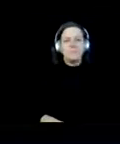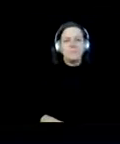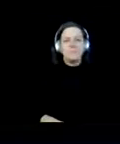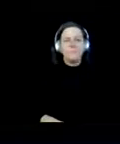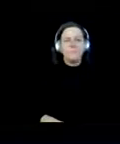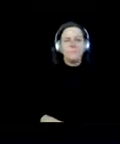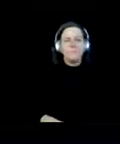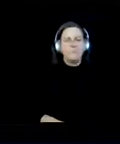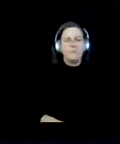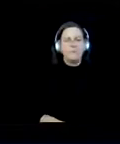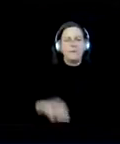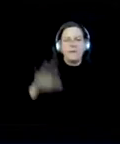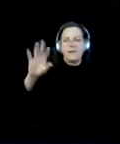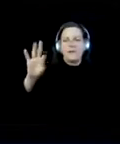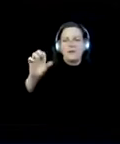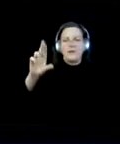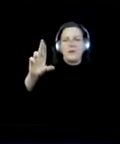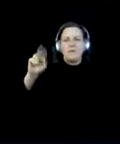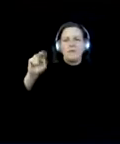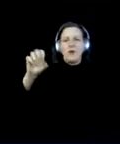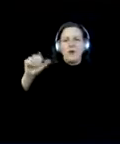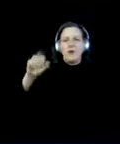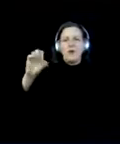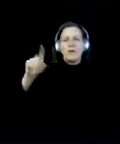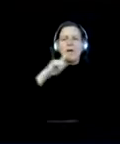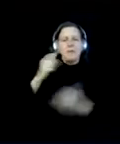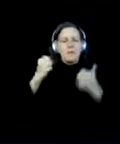Berenice Abbott said, I have tried to be objective.